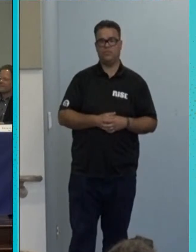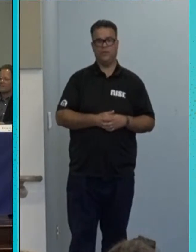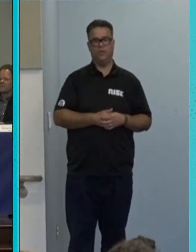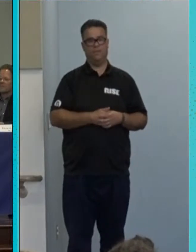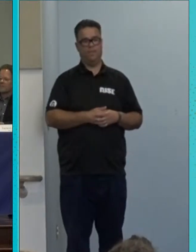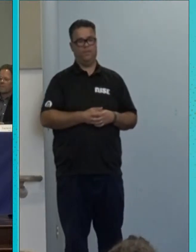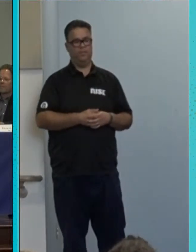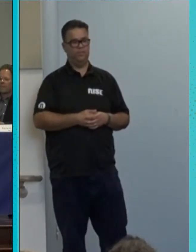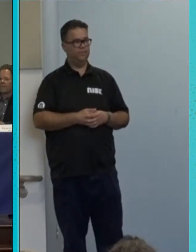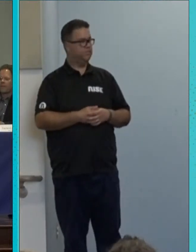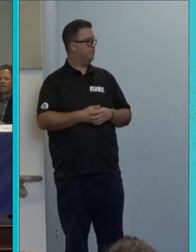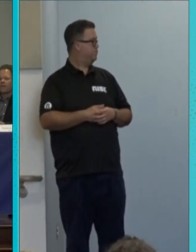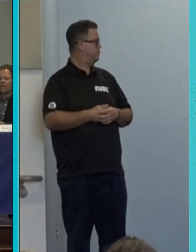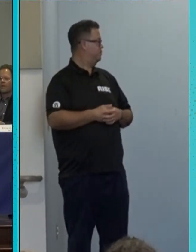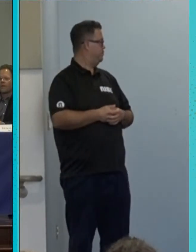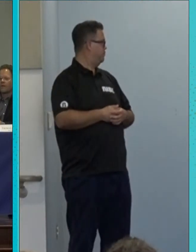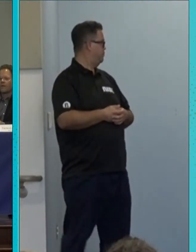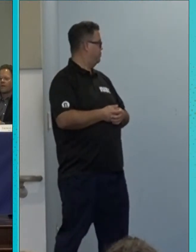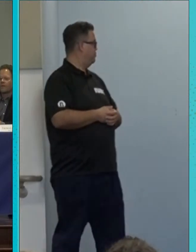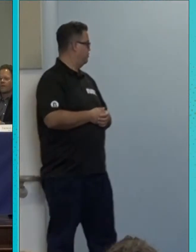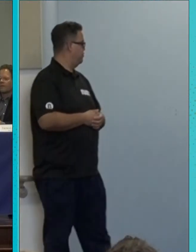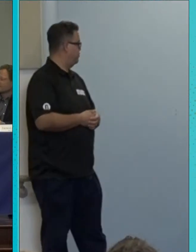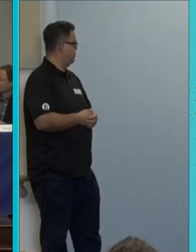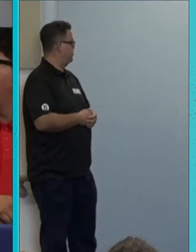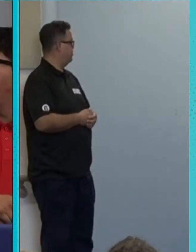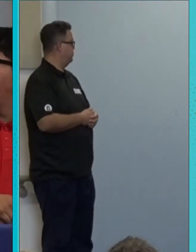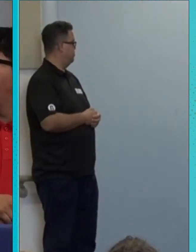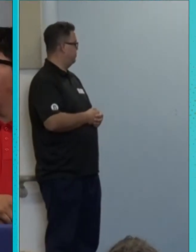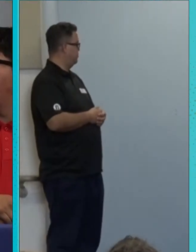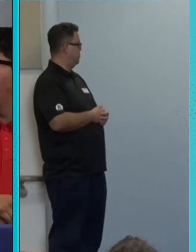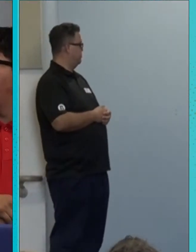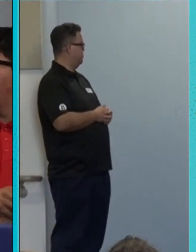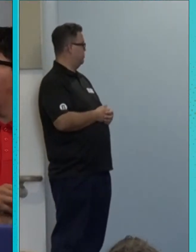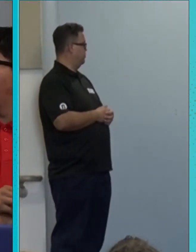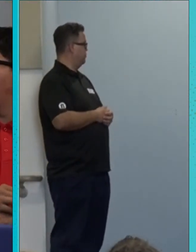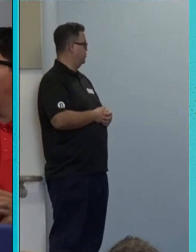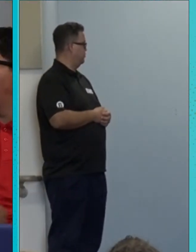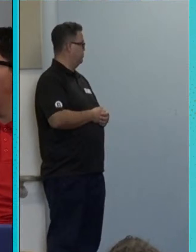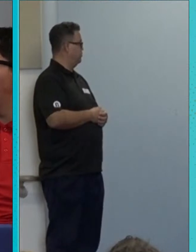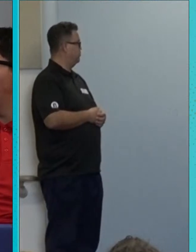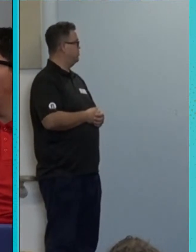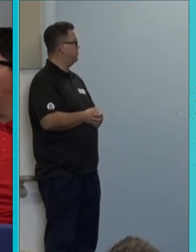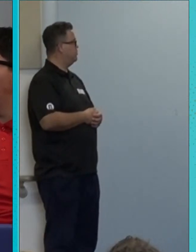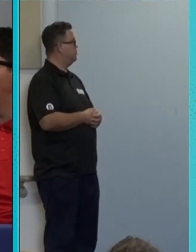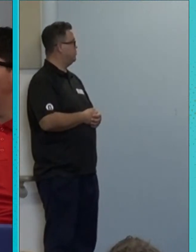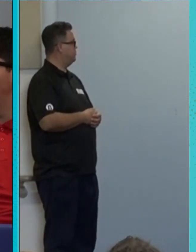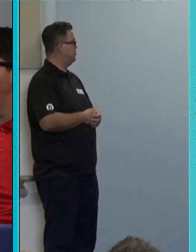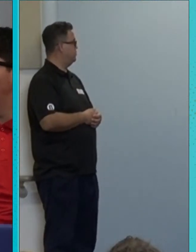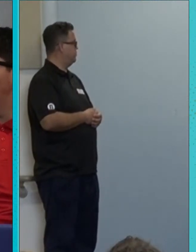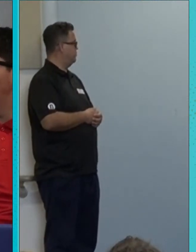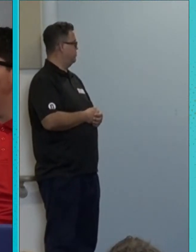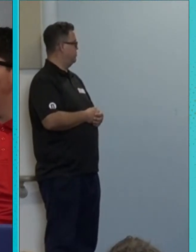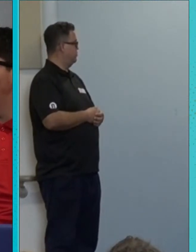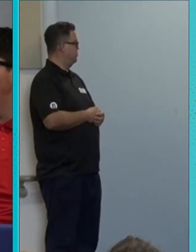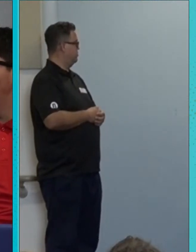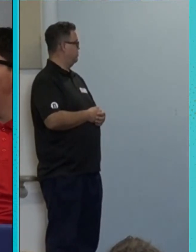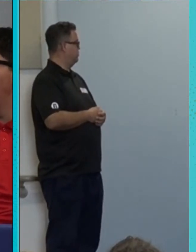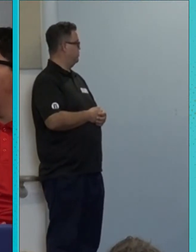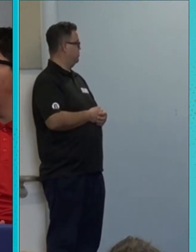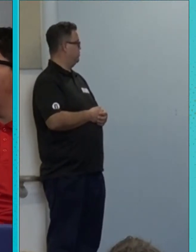It's Kava. It was an amazing trip for us. We just got on the bus, and it was our